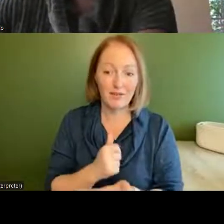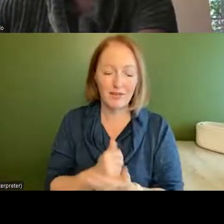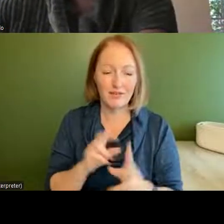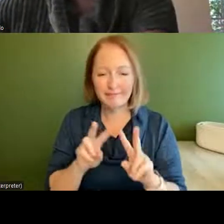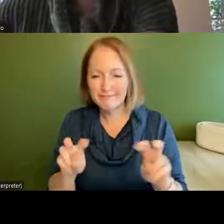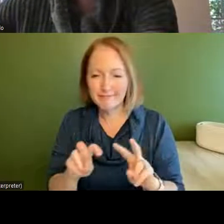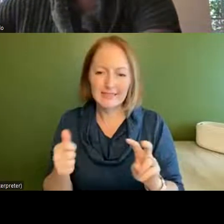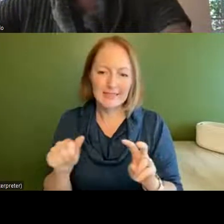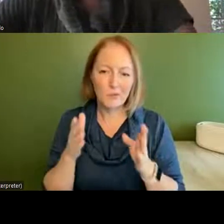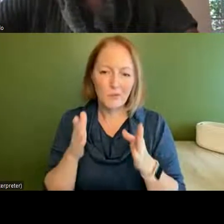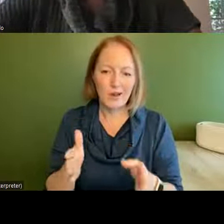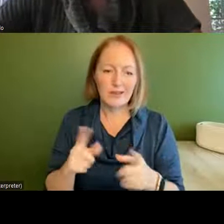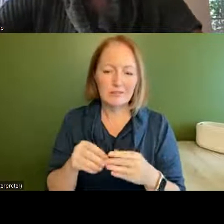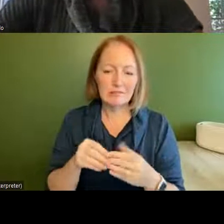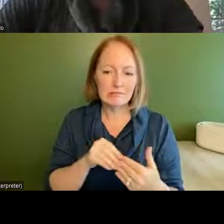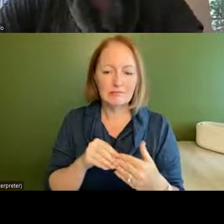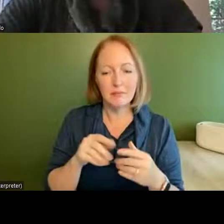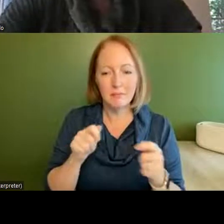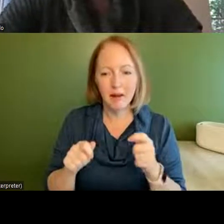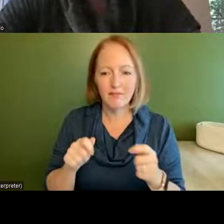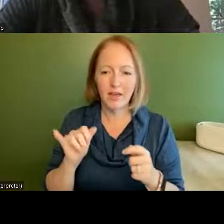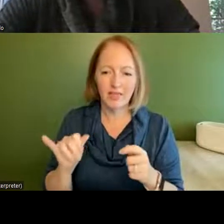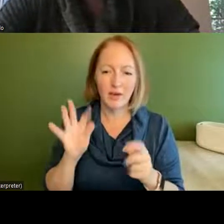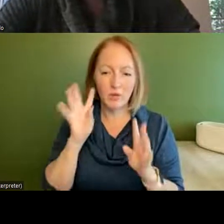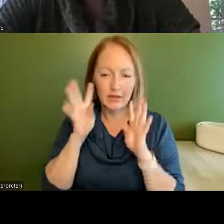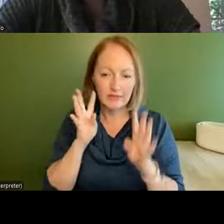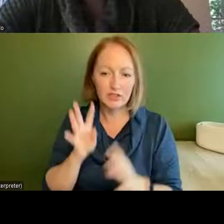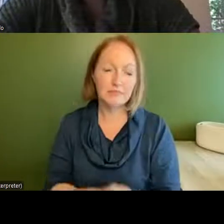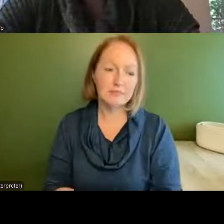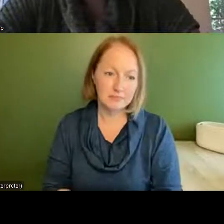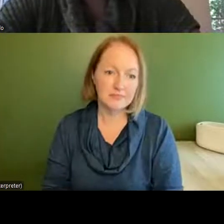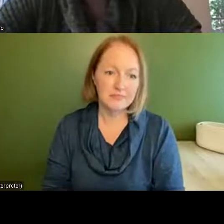at any possibilities for modifications or innovations in that area.